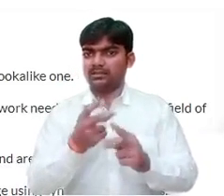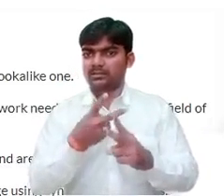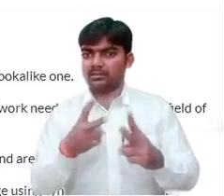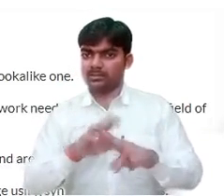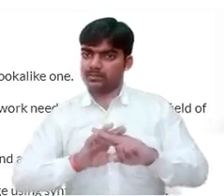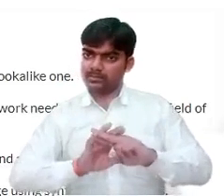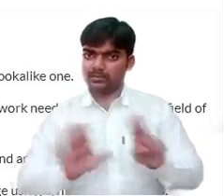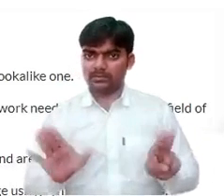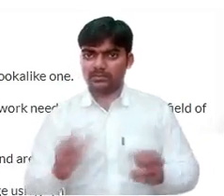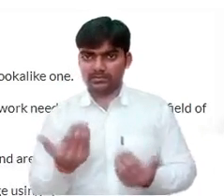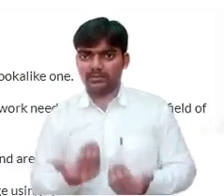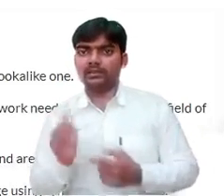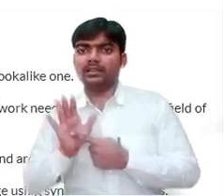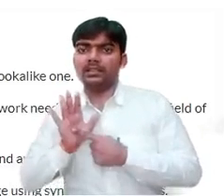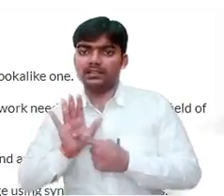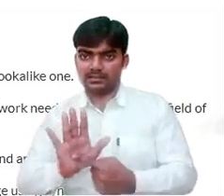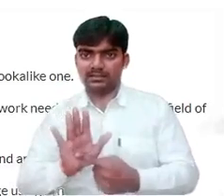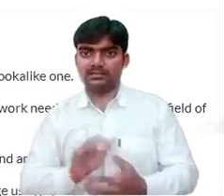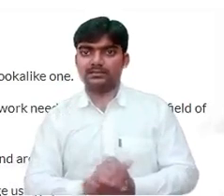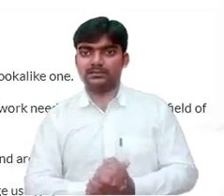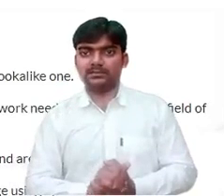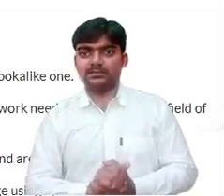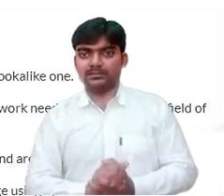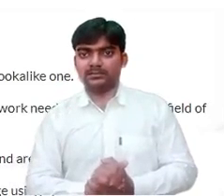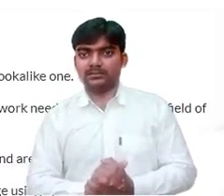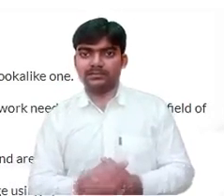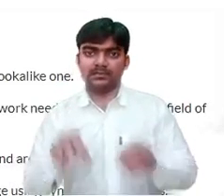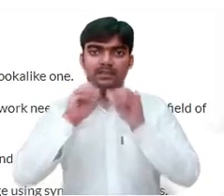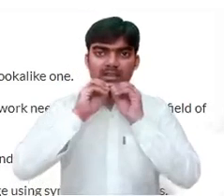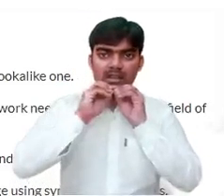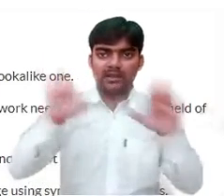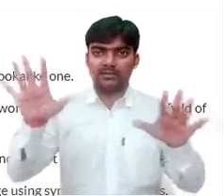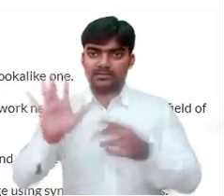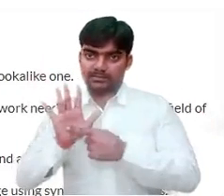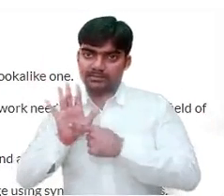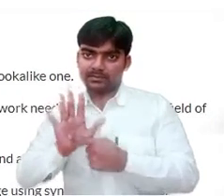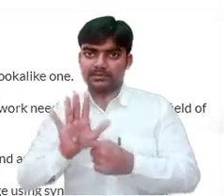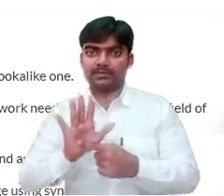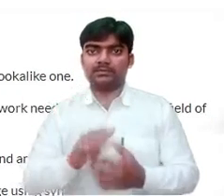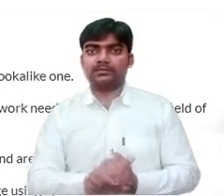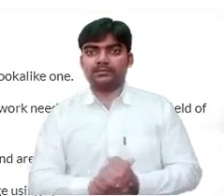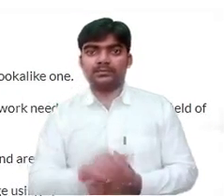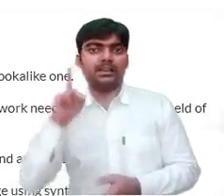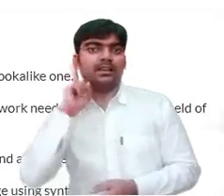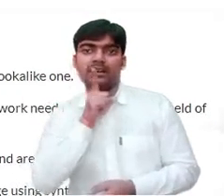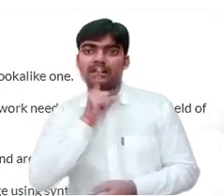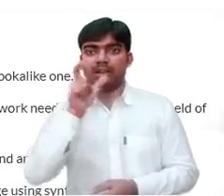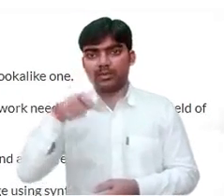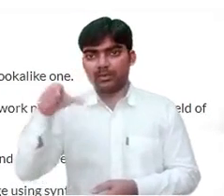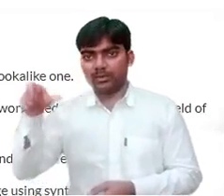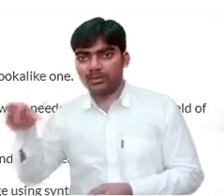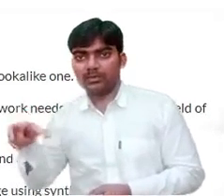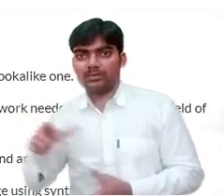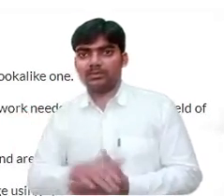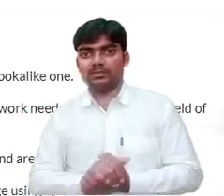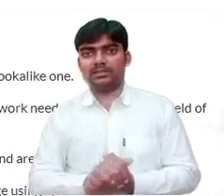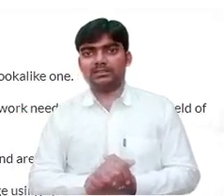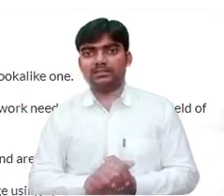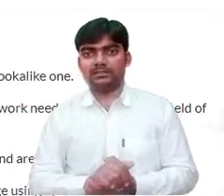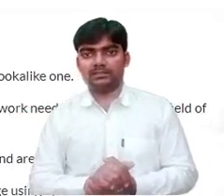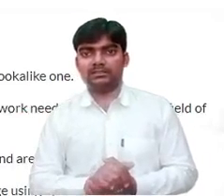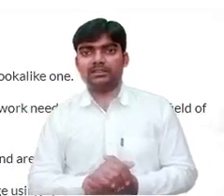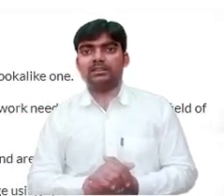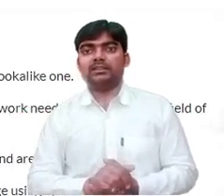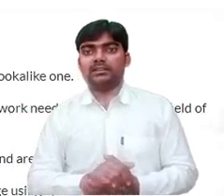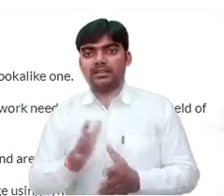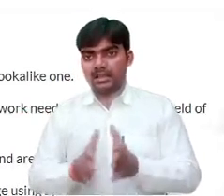is being done in this field, I am here demonstrating the announcement system developed for deaf people